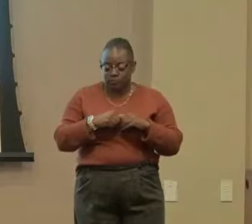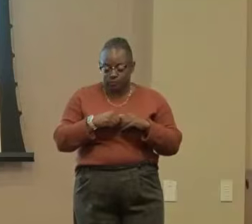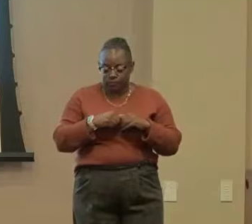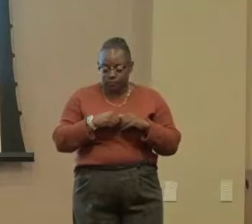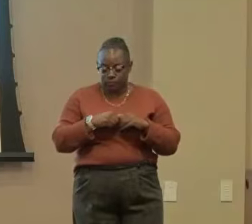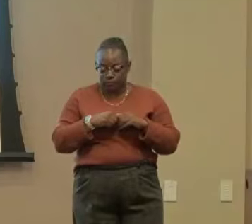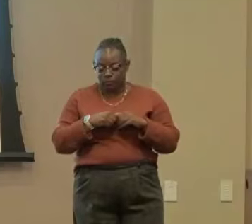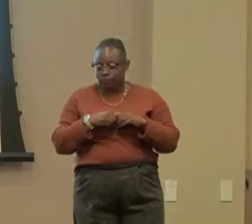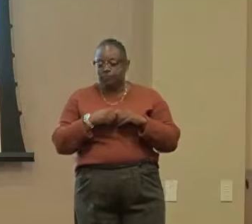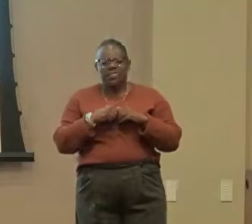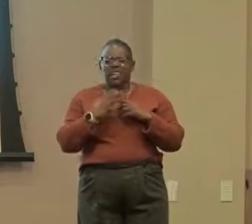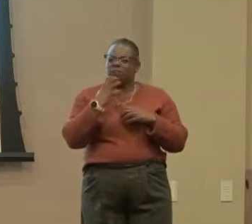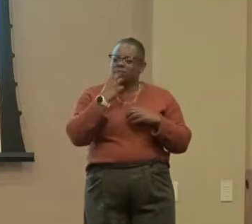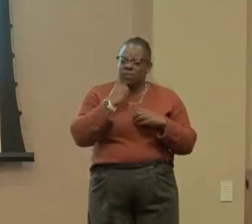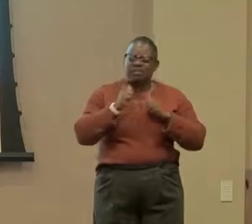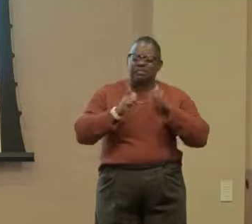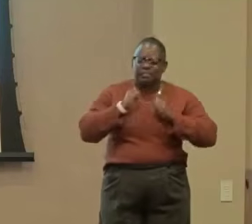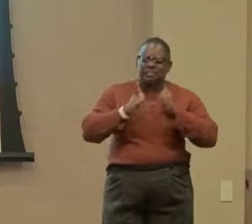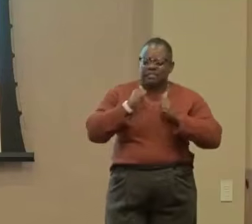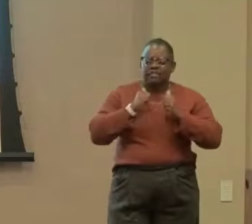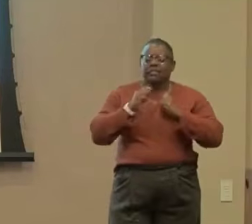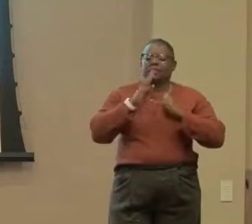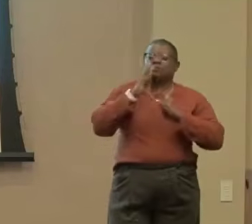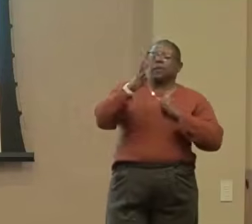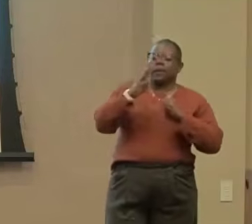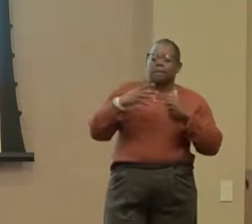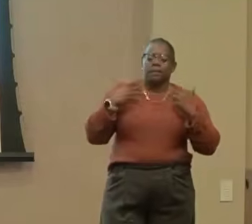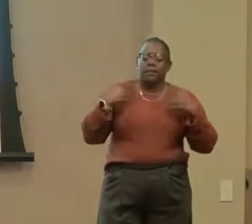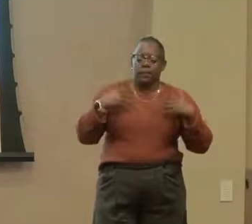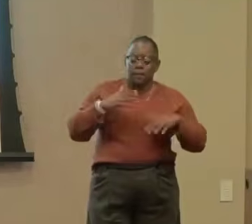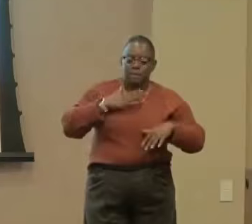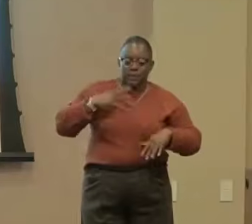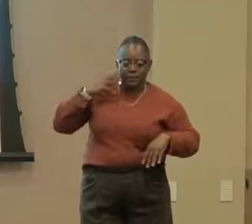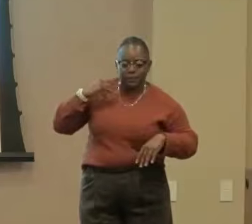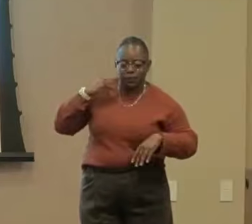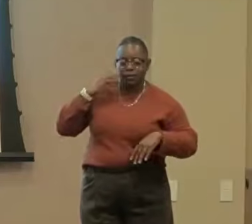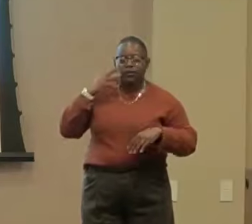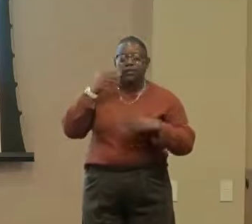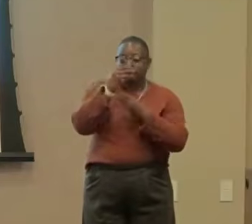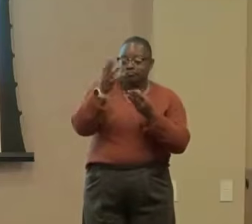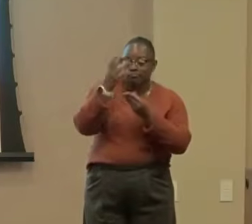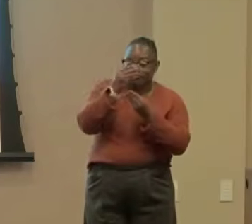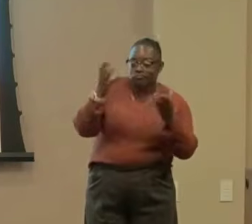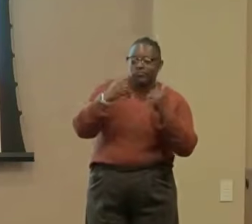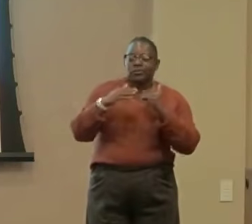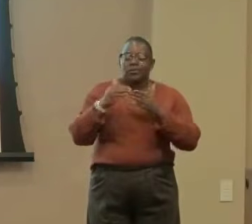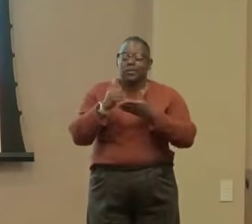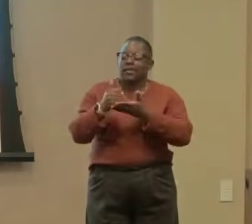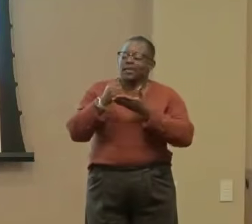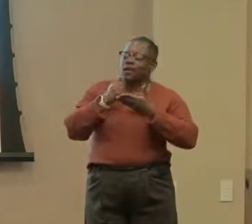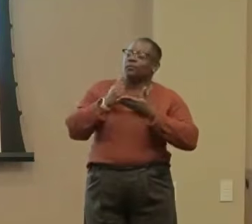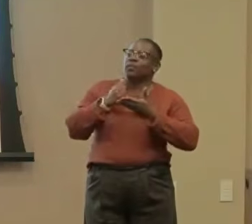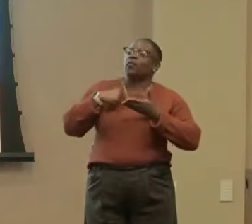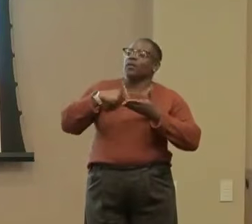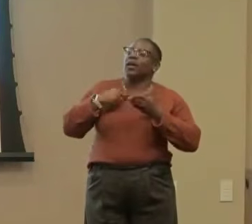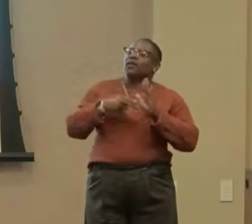I've been very passionate to be a voice and be able to share my experience, just because I know that that's something that could have helped me when